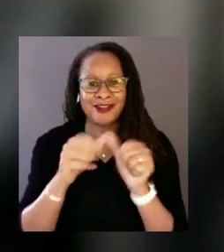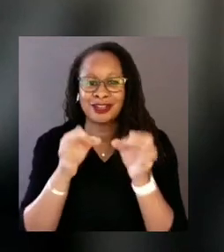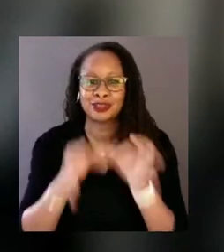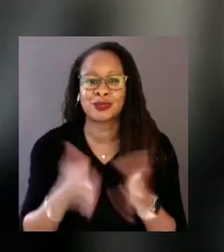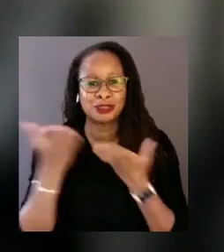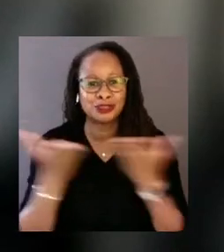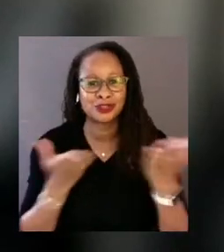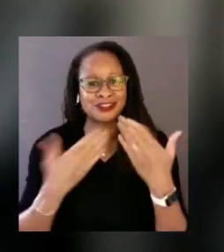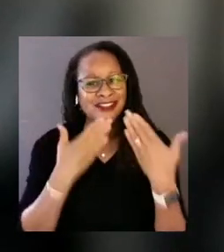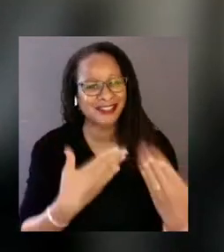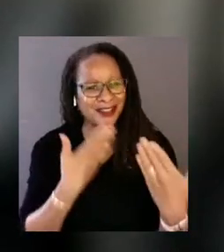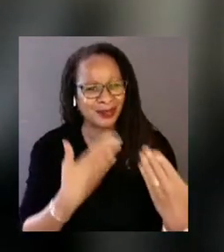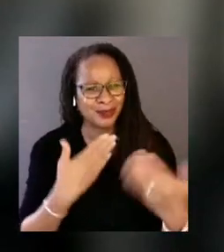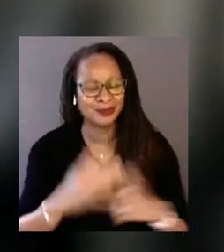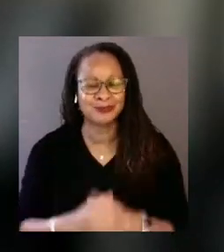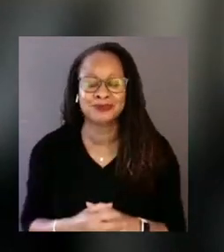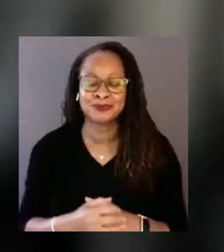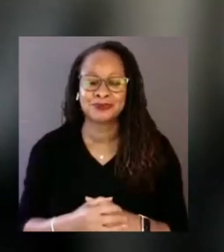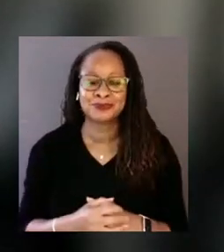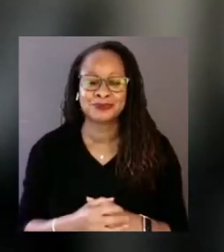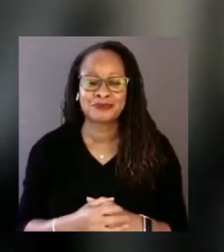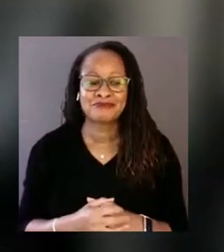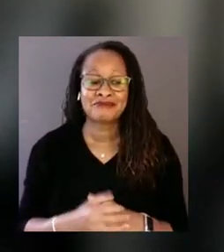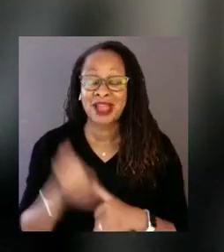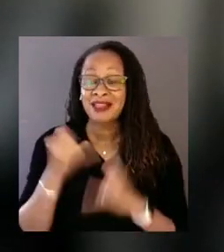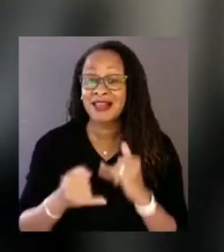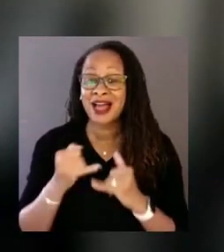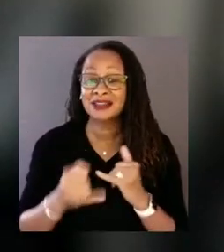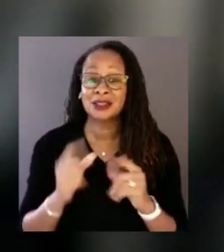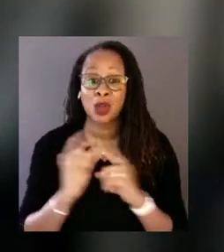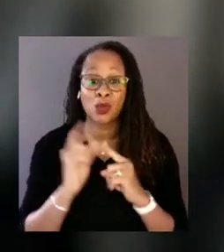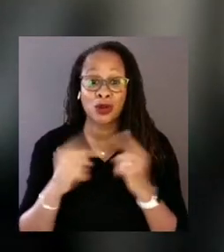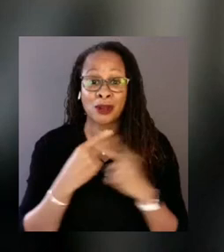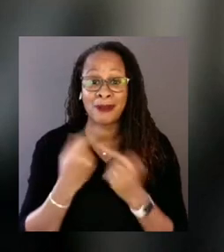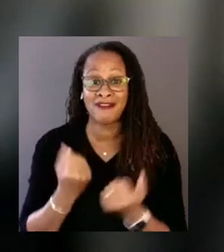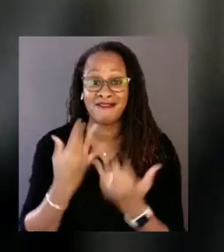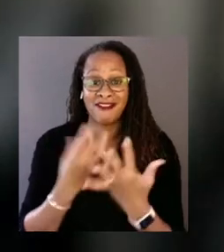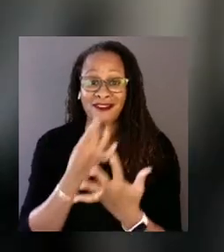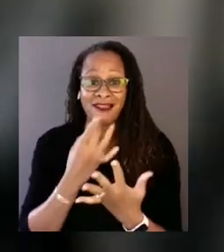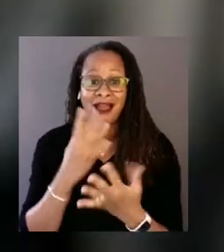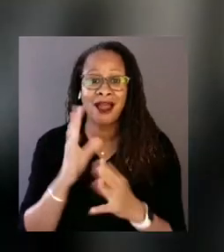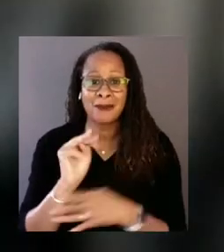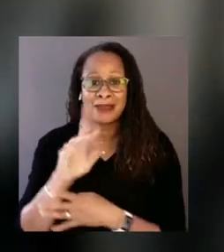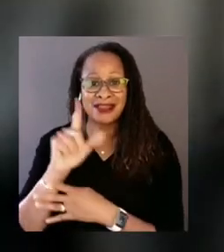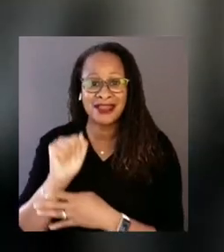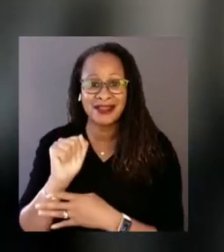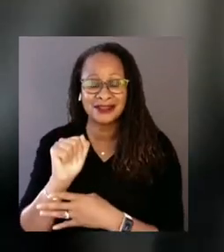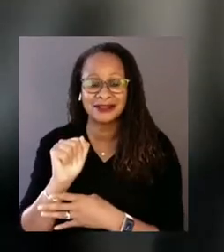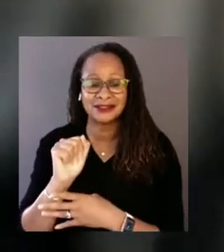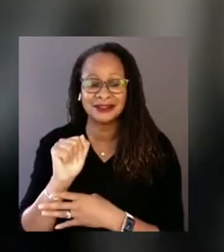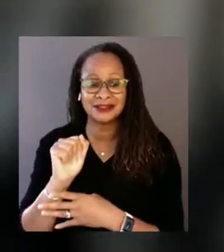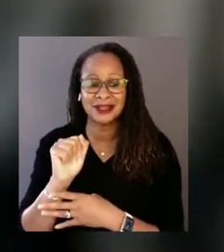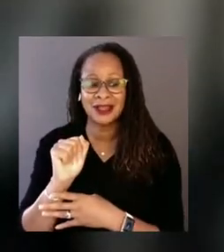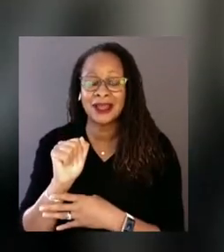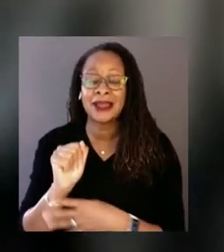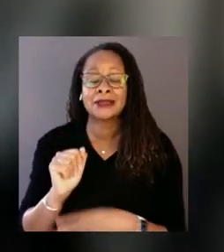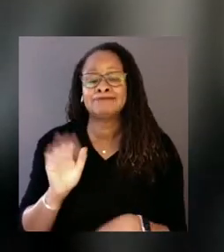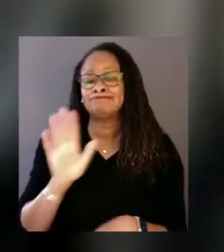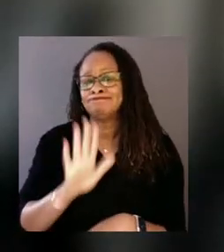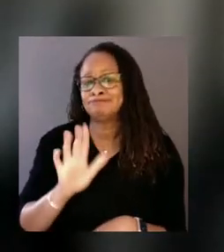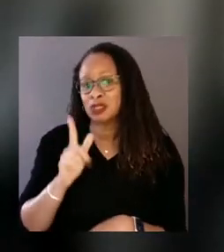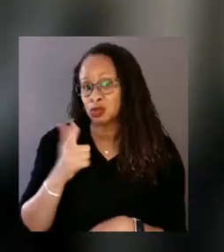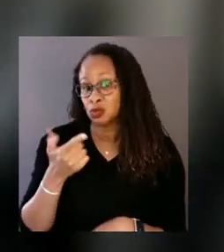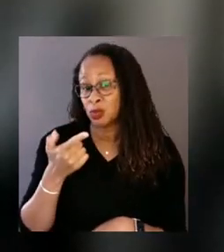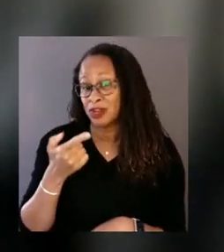Andrea. Lastly, just a word about Firelight Media, which is in its 21st year as a